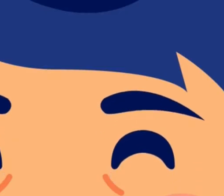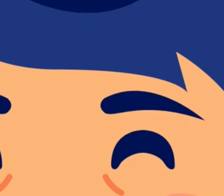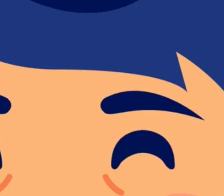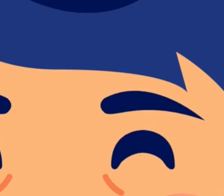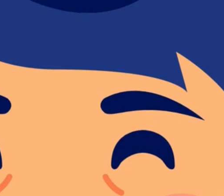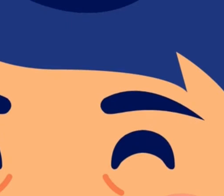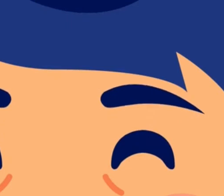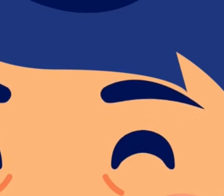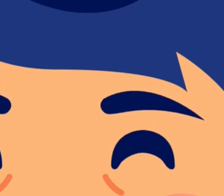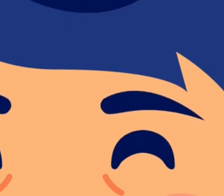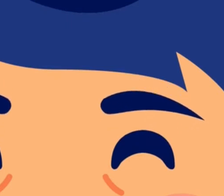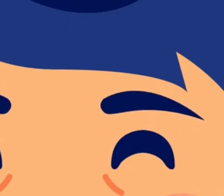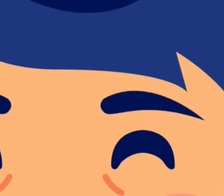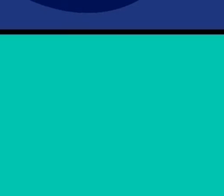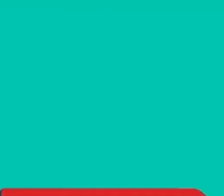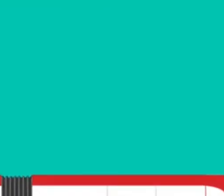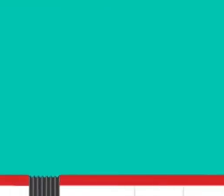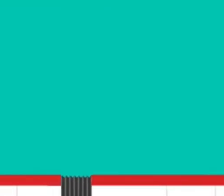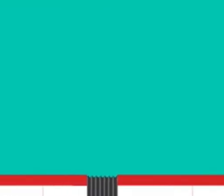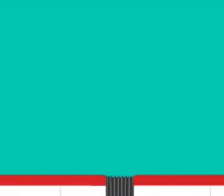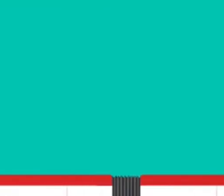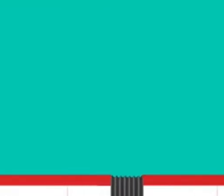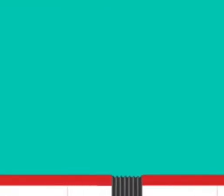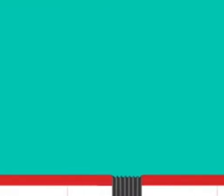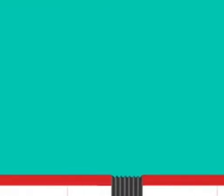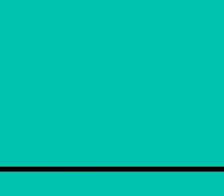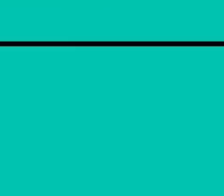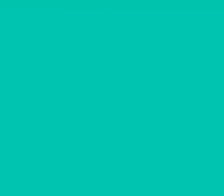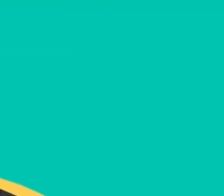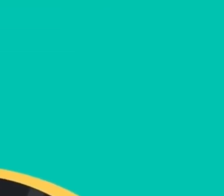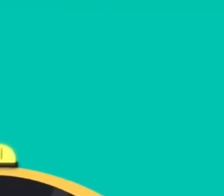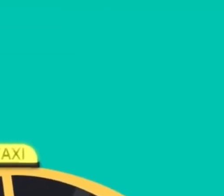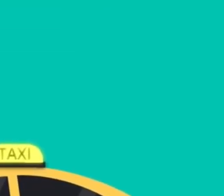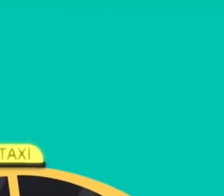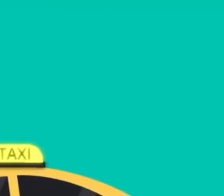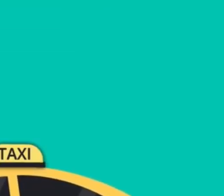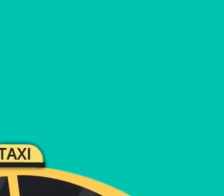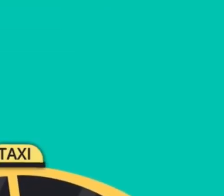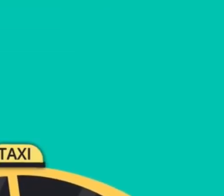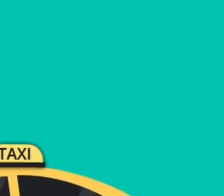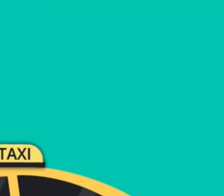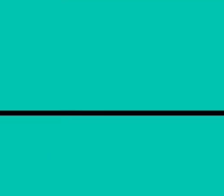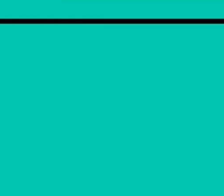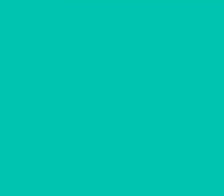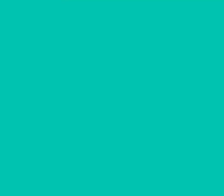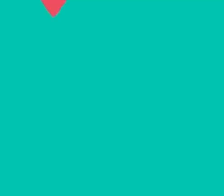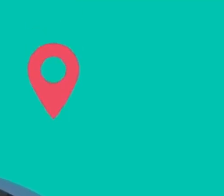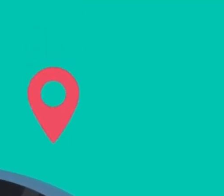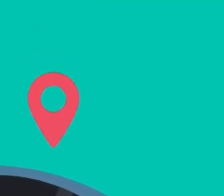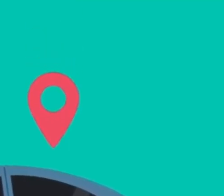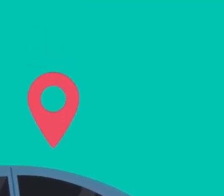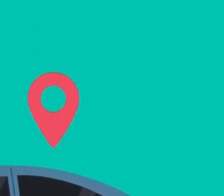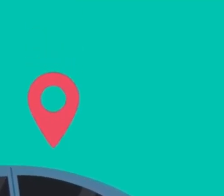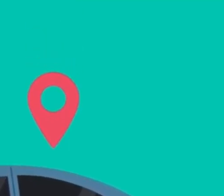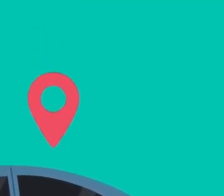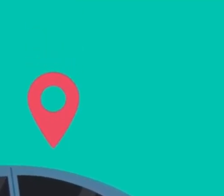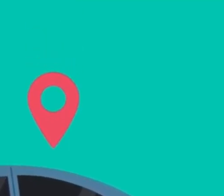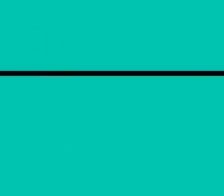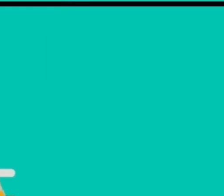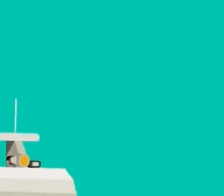their utility to people's good health, as was asked about earlier, and to socialization, but also at the same time the risks that they